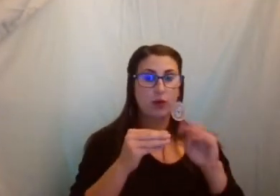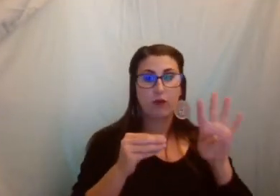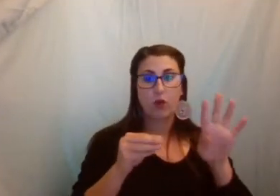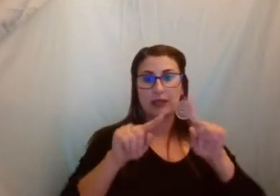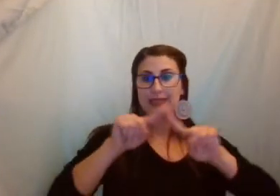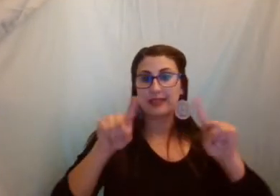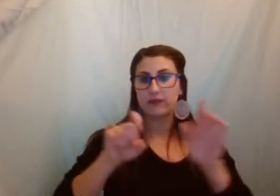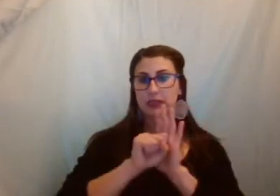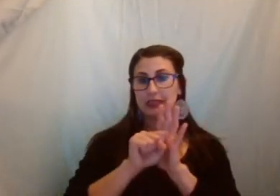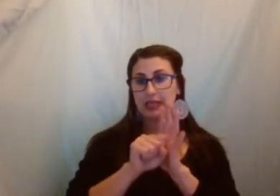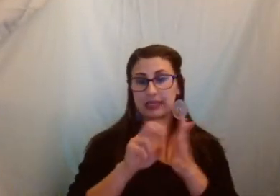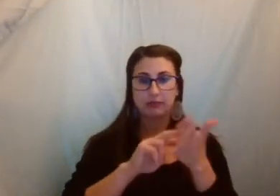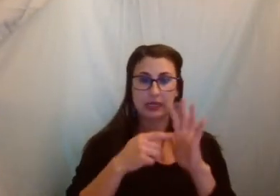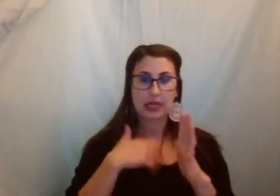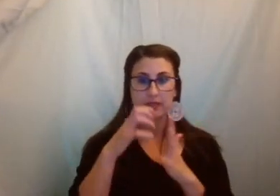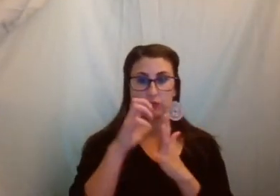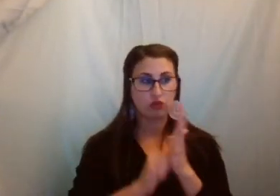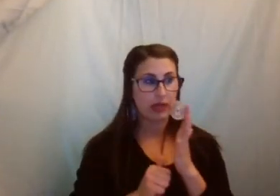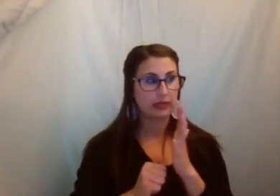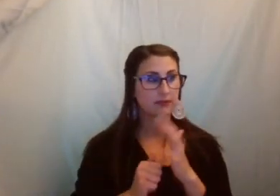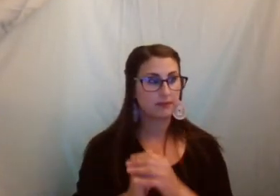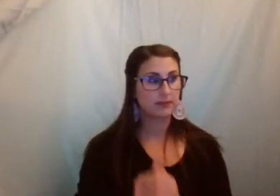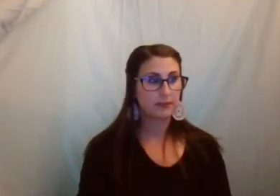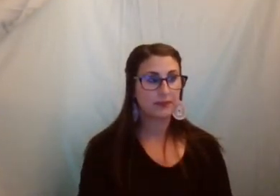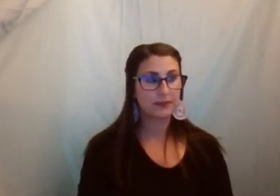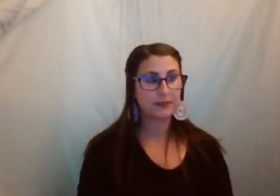are different signs, so I'm going to subtract.